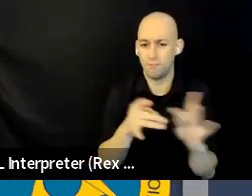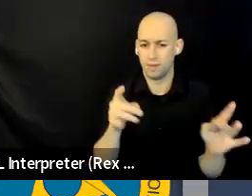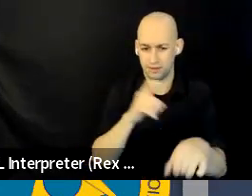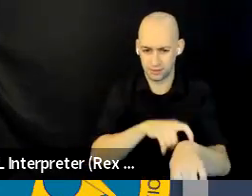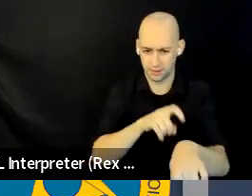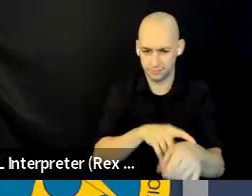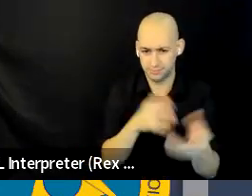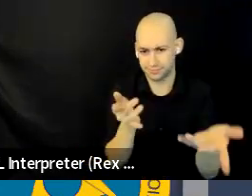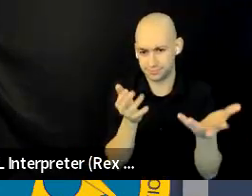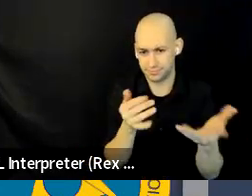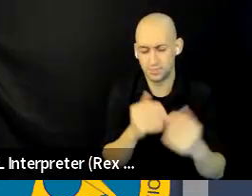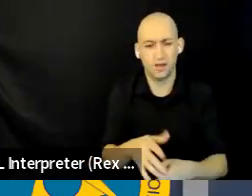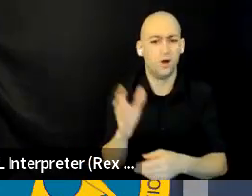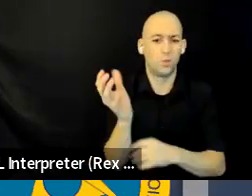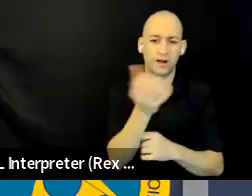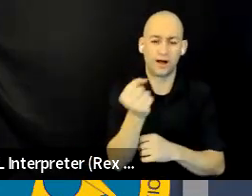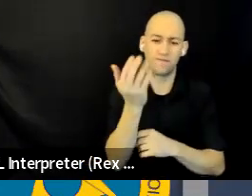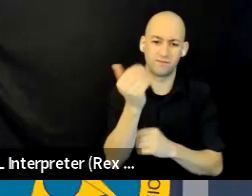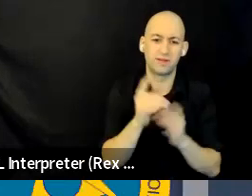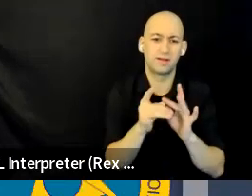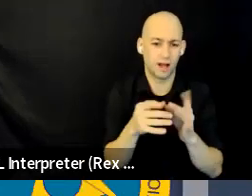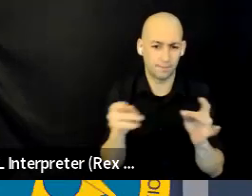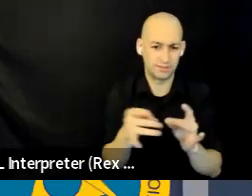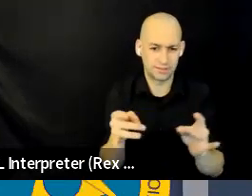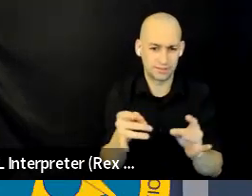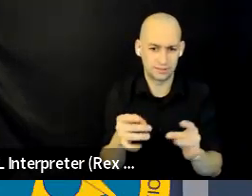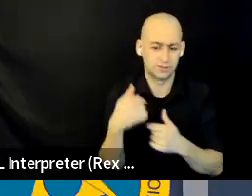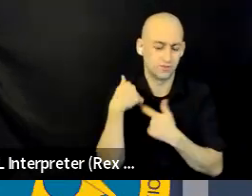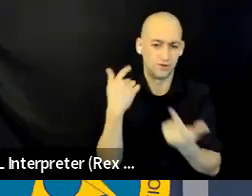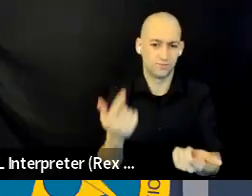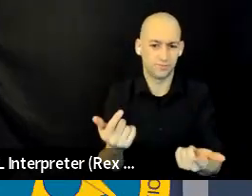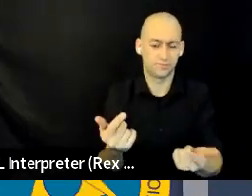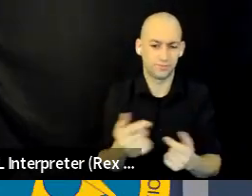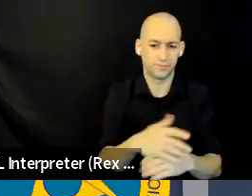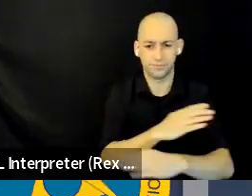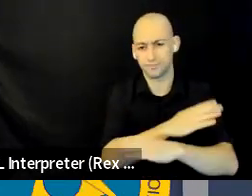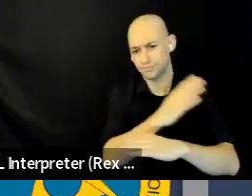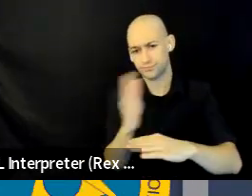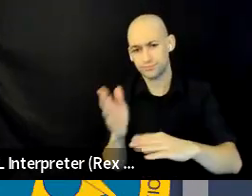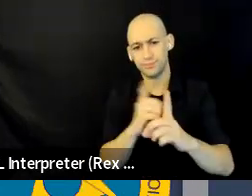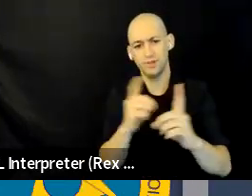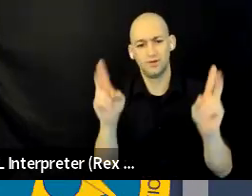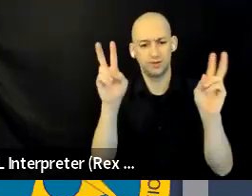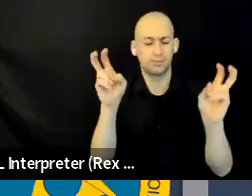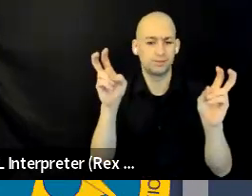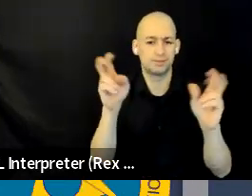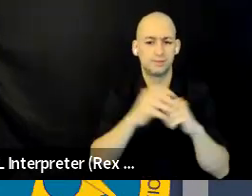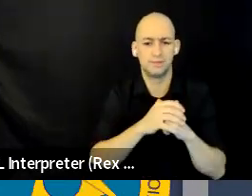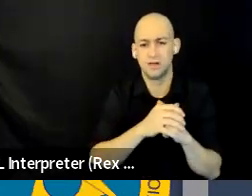received 15 comment submittals during that public comment period, spanning many different topics.